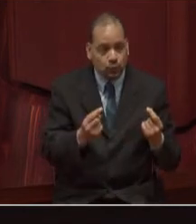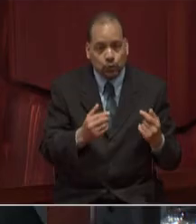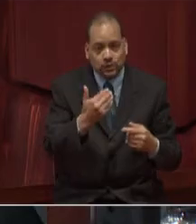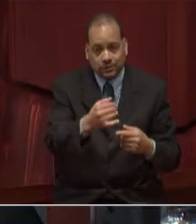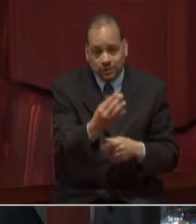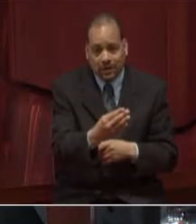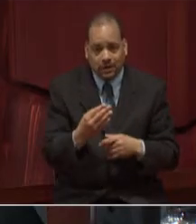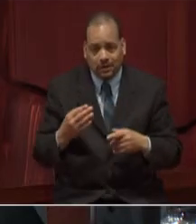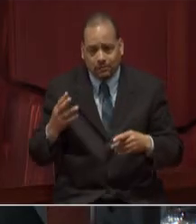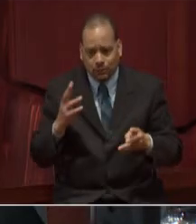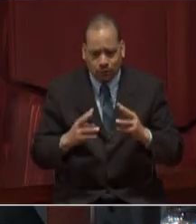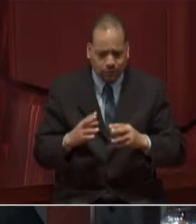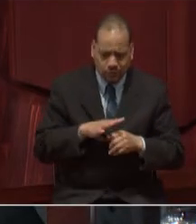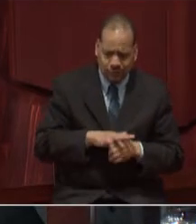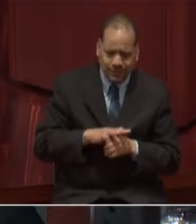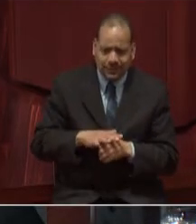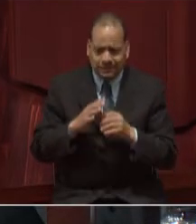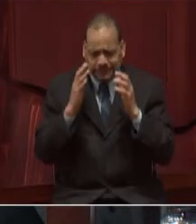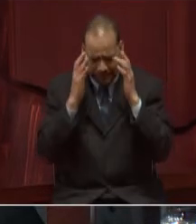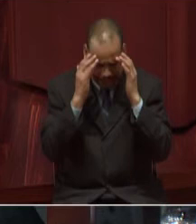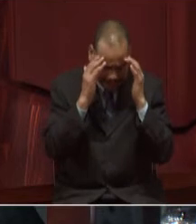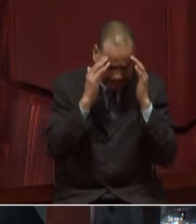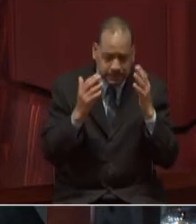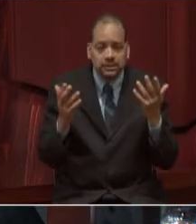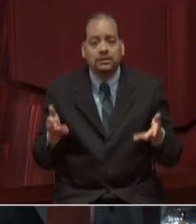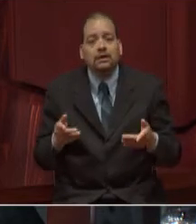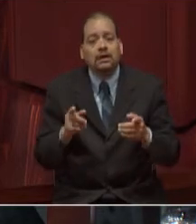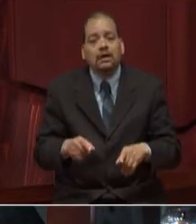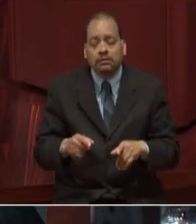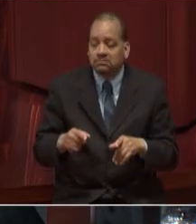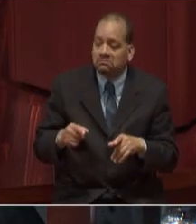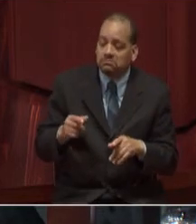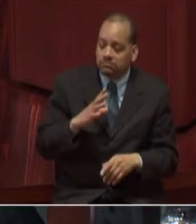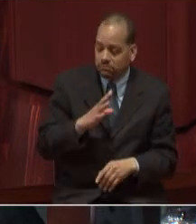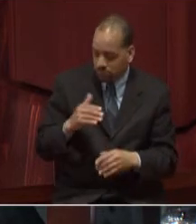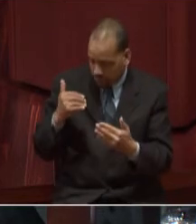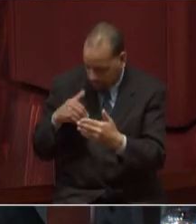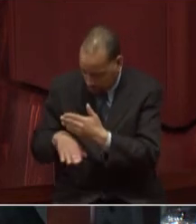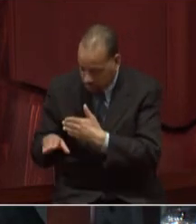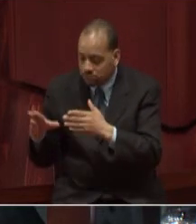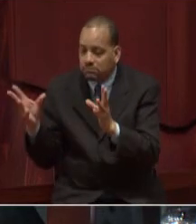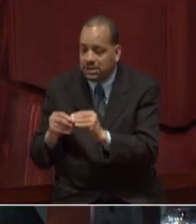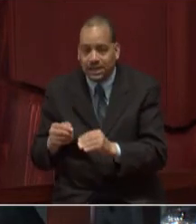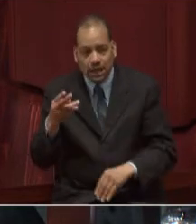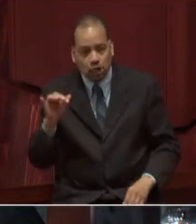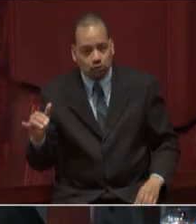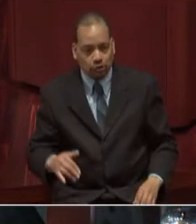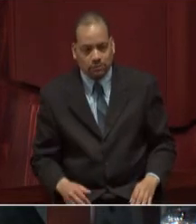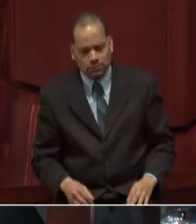So I come in and he says, go on in. And Henry's sitting there at his desk. And he said,